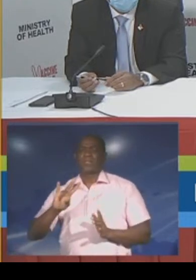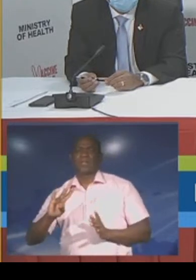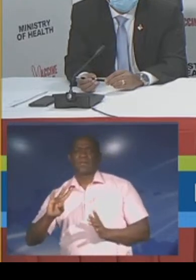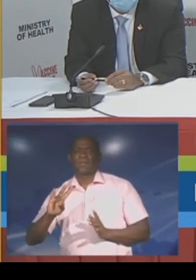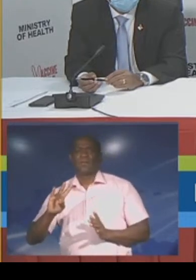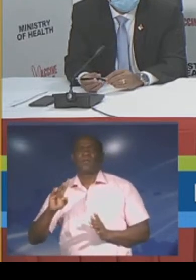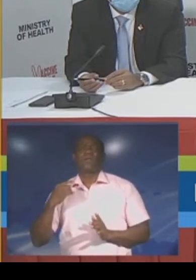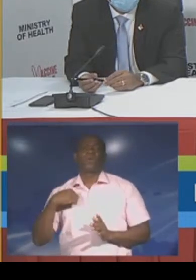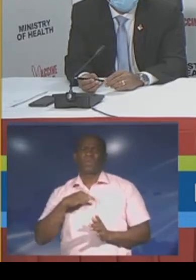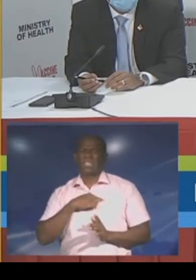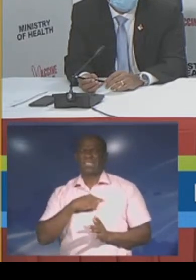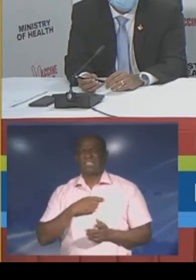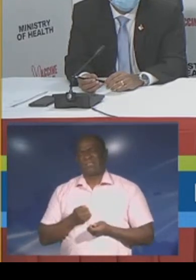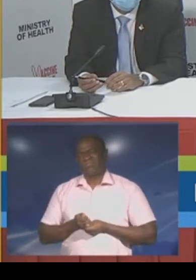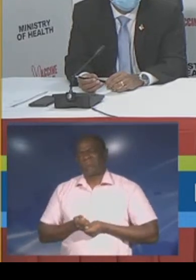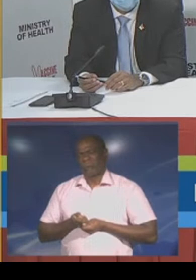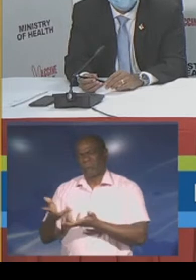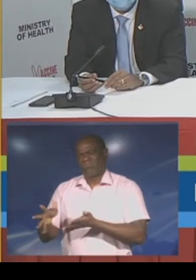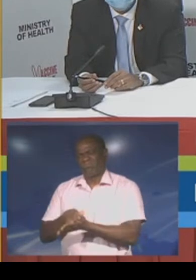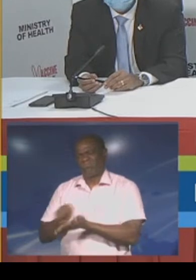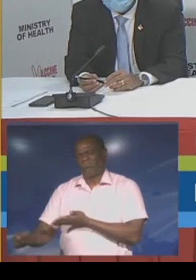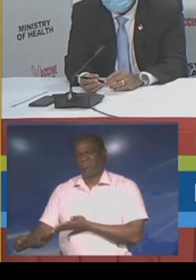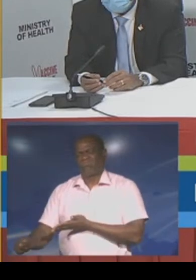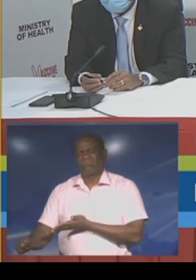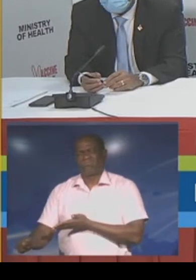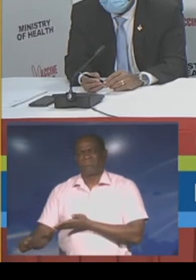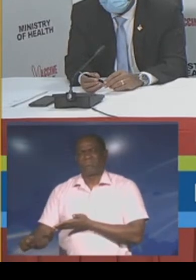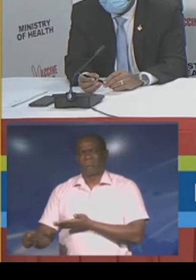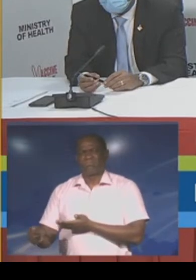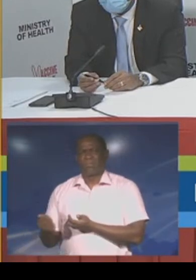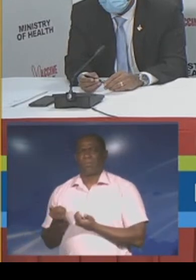dumped, sorry. Destroyed, incinerated.